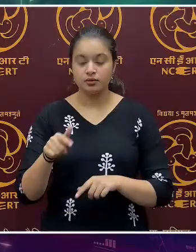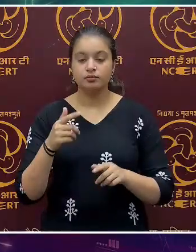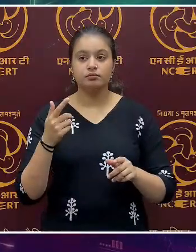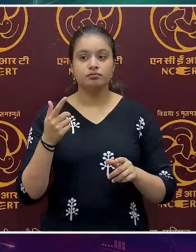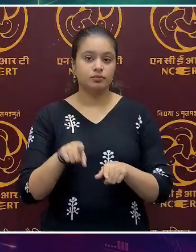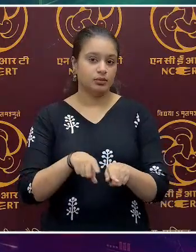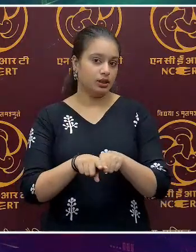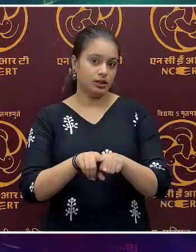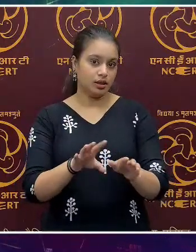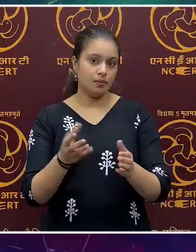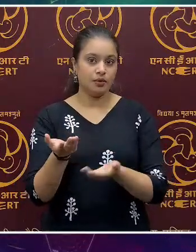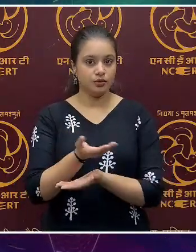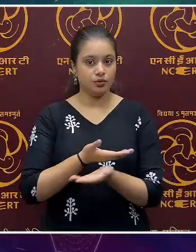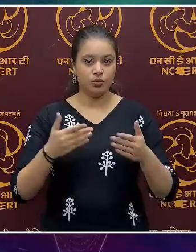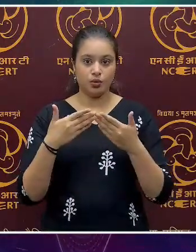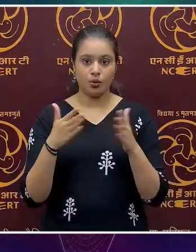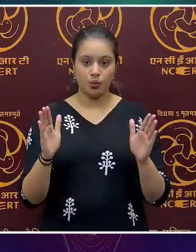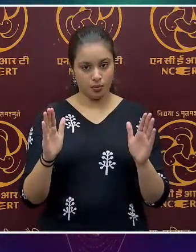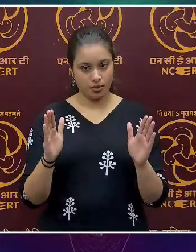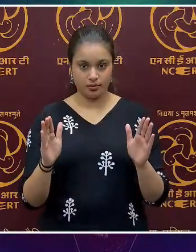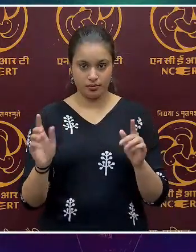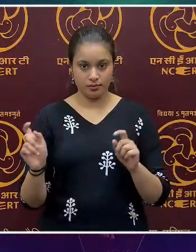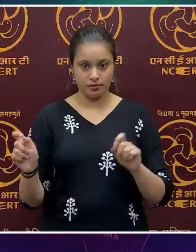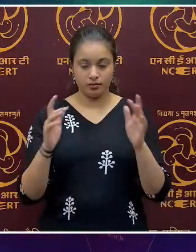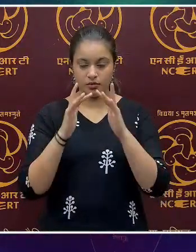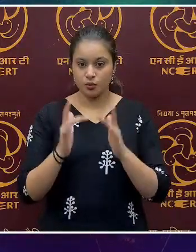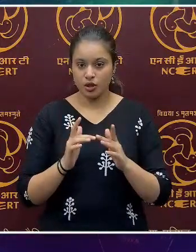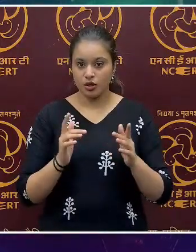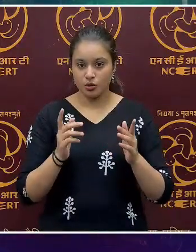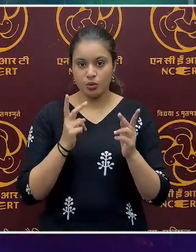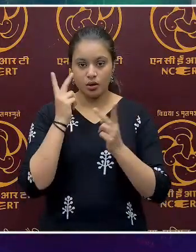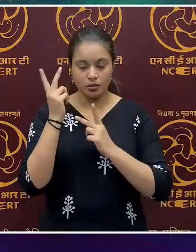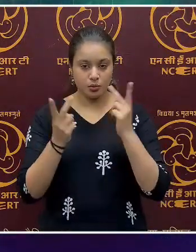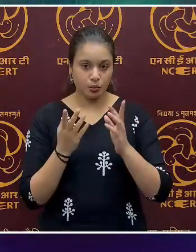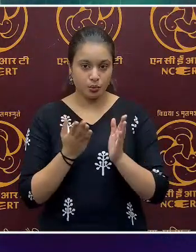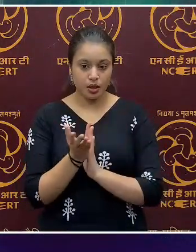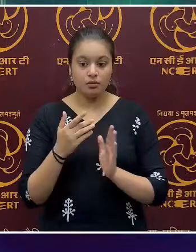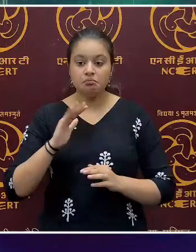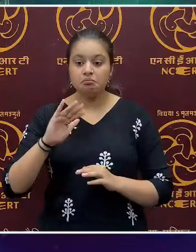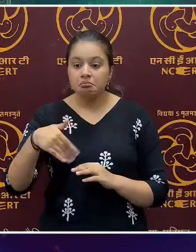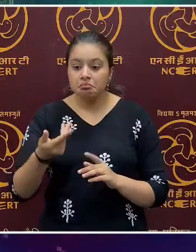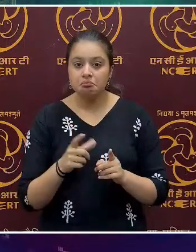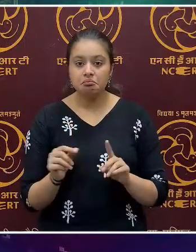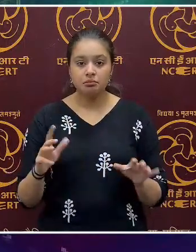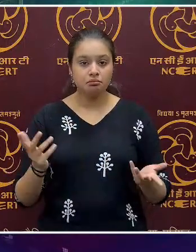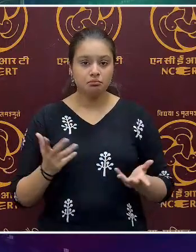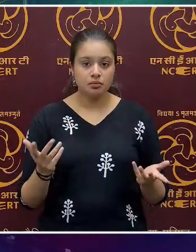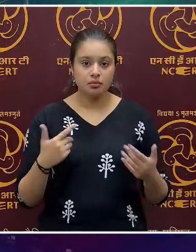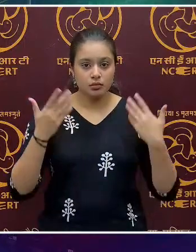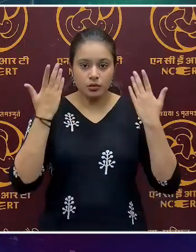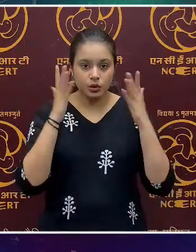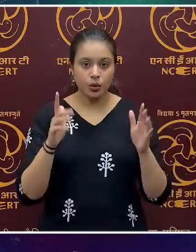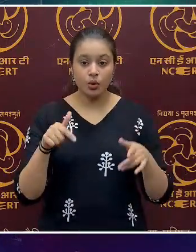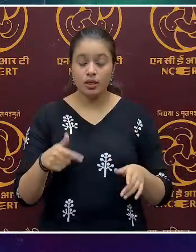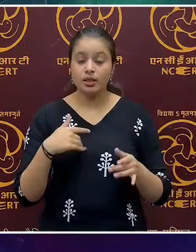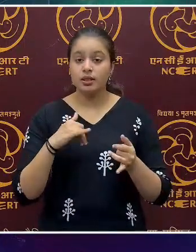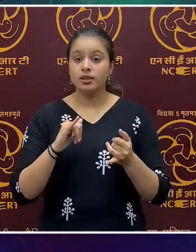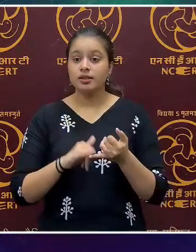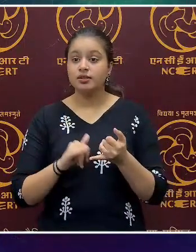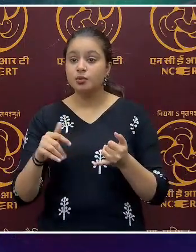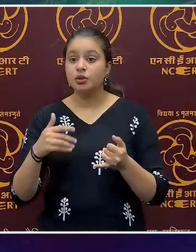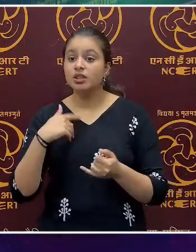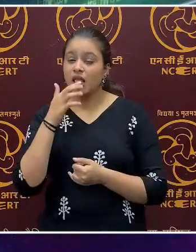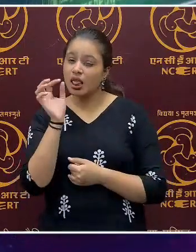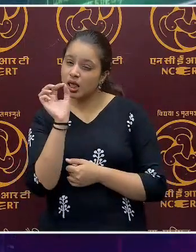suppose we have opened the simulation, but we don't know what to do next. In this simulation, hint is there,